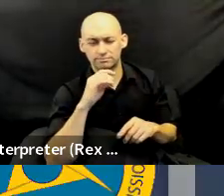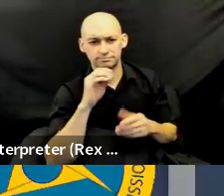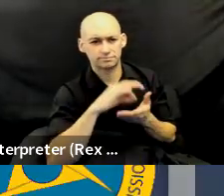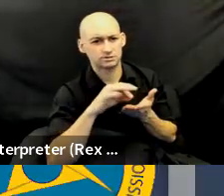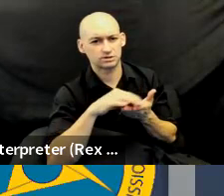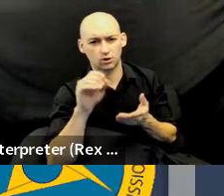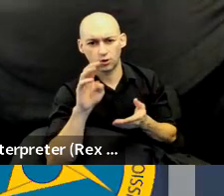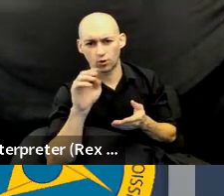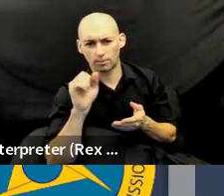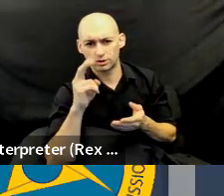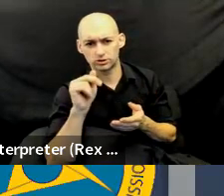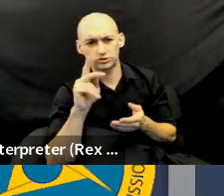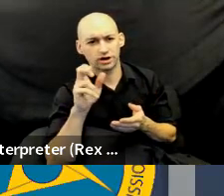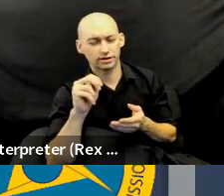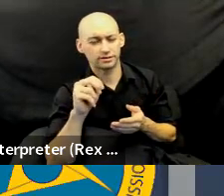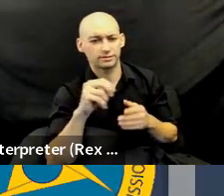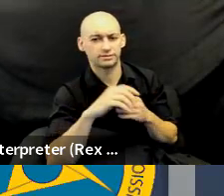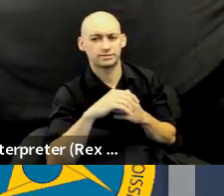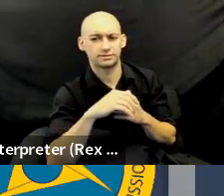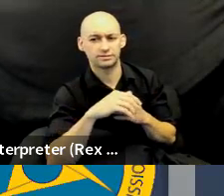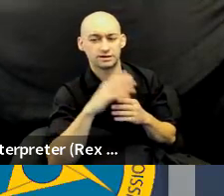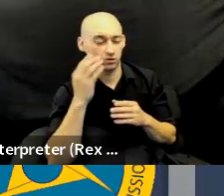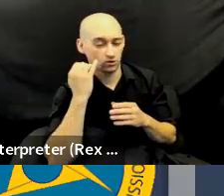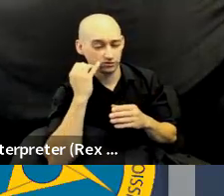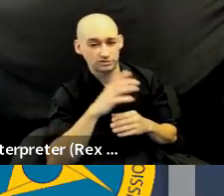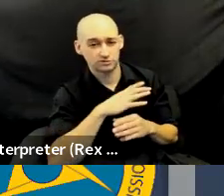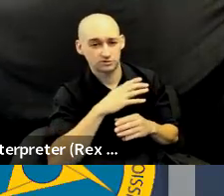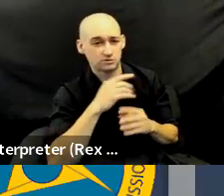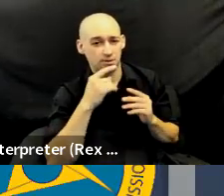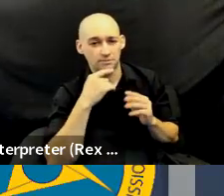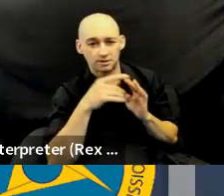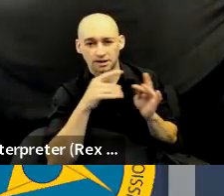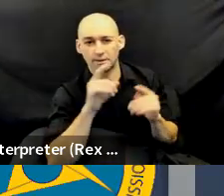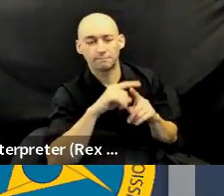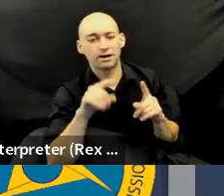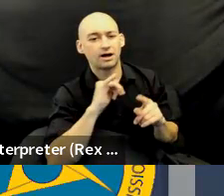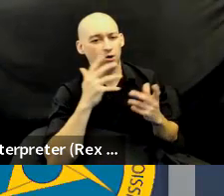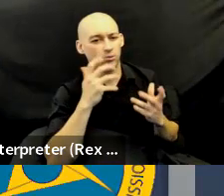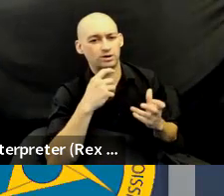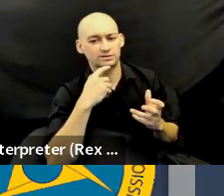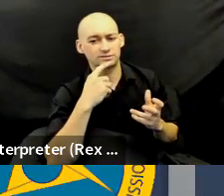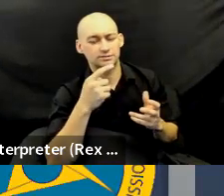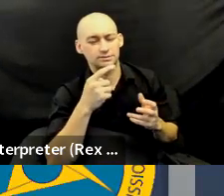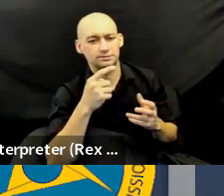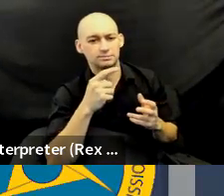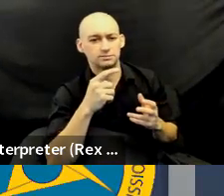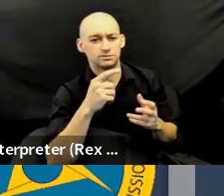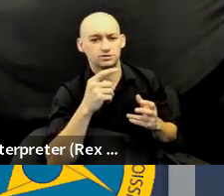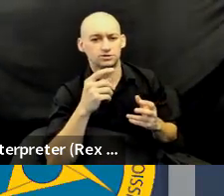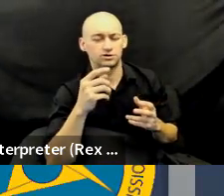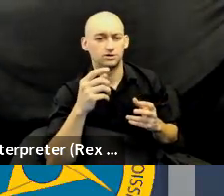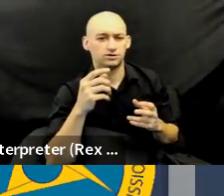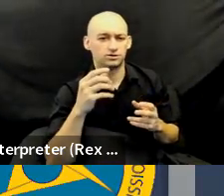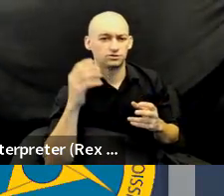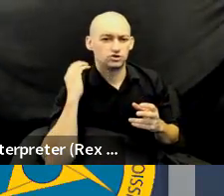not sure it's officially considered public comment, but I just wanted to, Chief Deputy